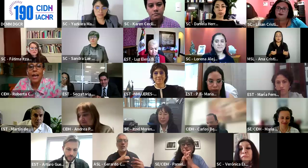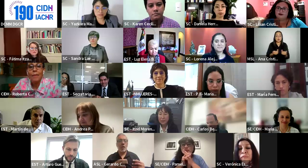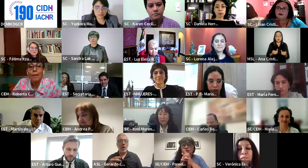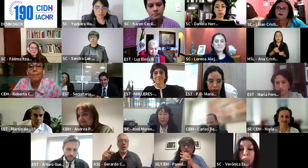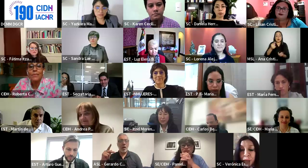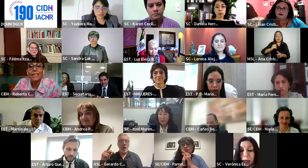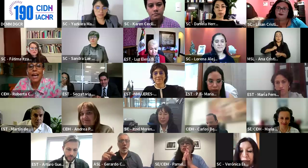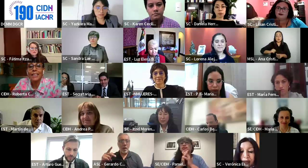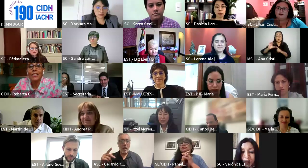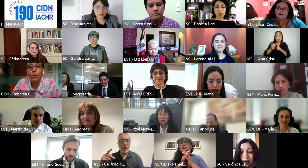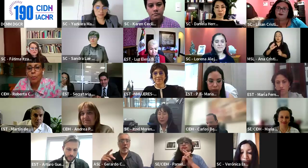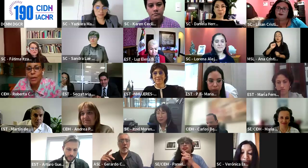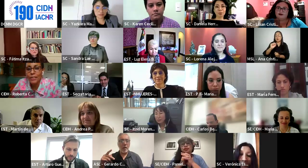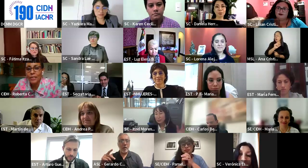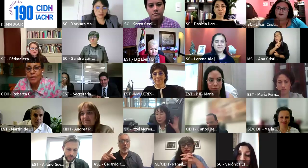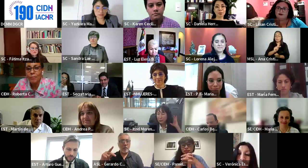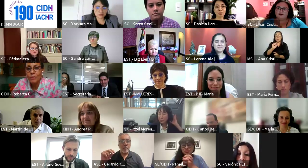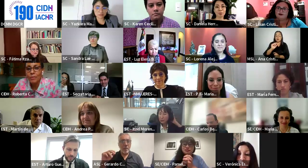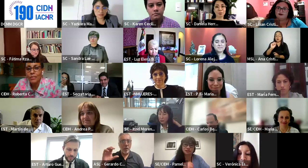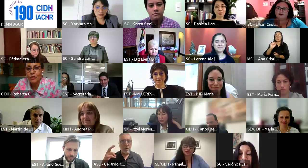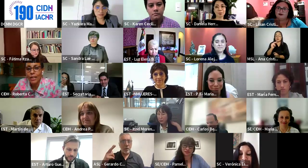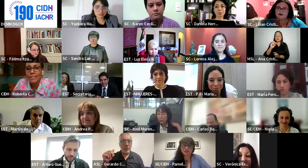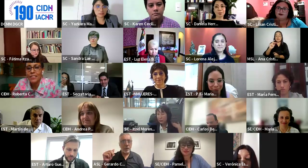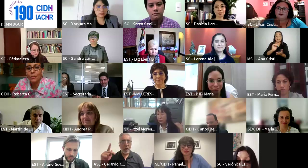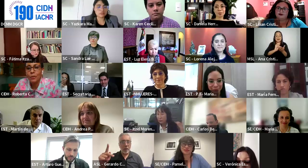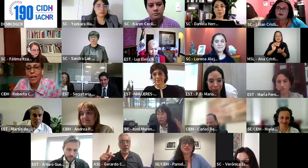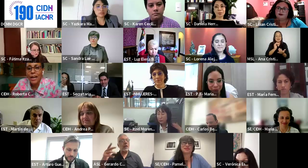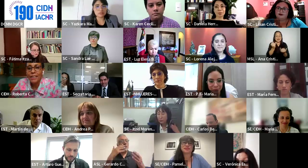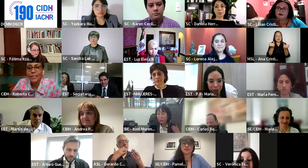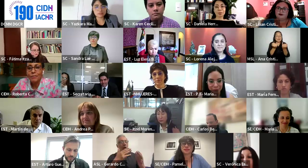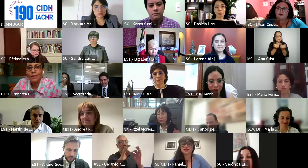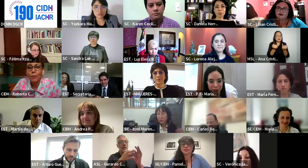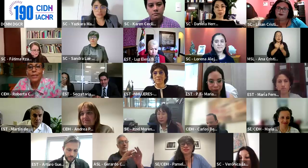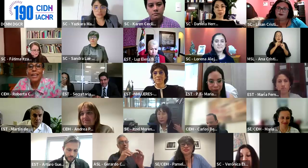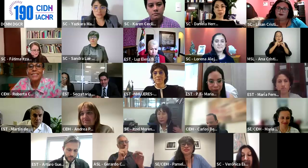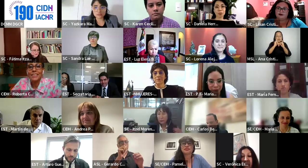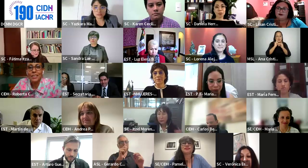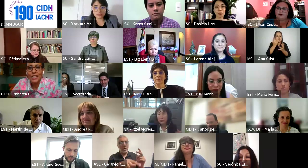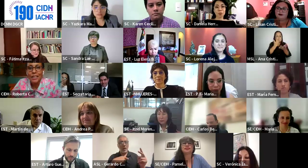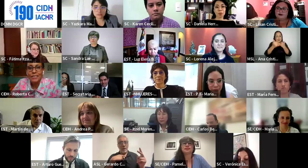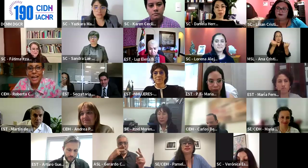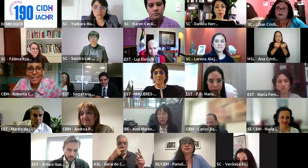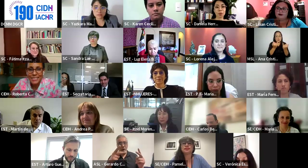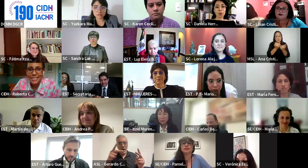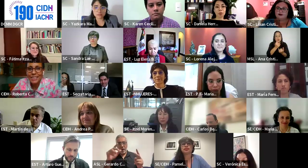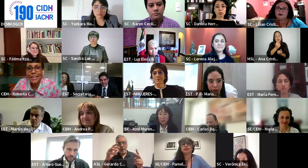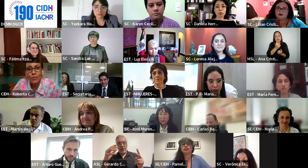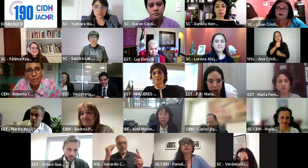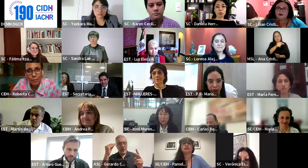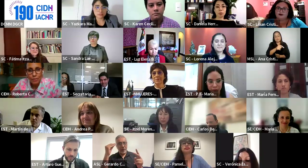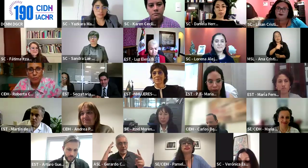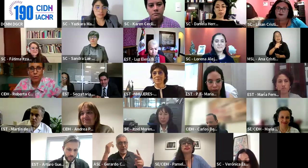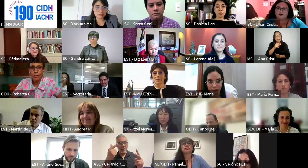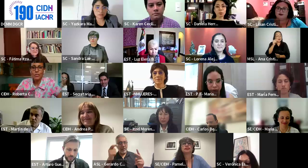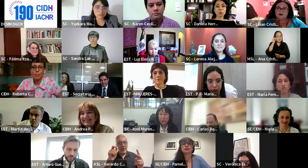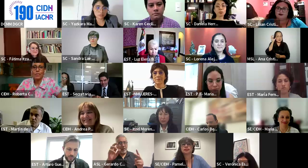interpreters. I'm seeing Ana Lobo and Senor Castillo, and they have been going at it tirelessly. Thank